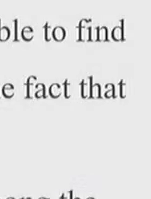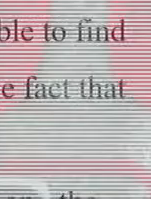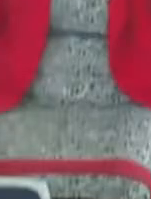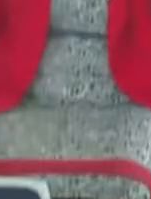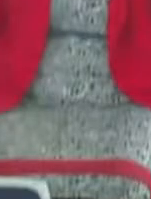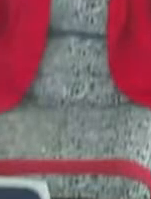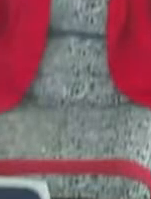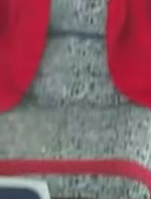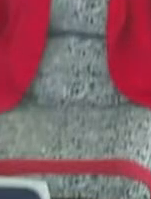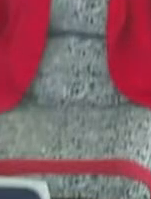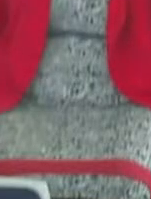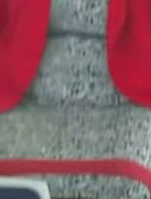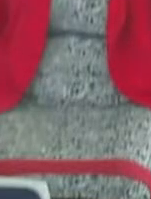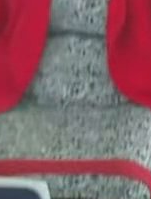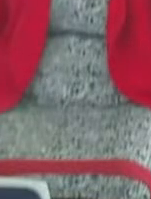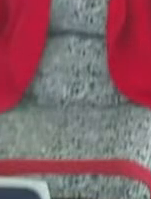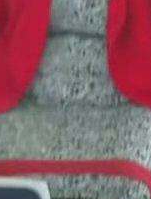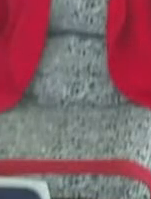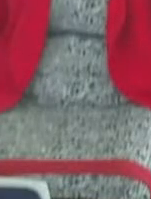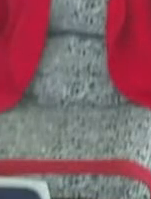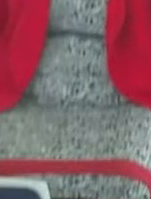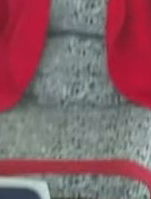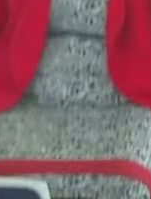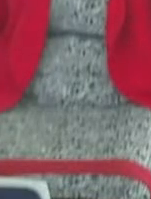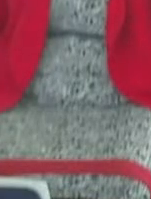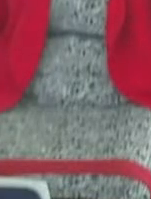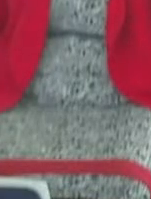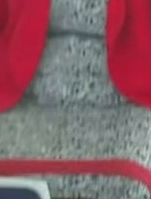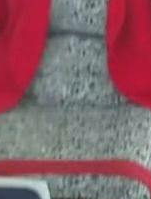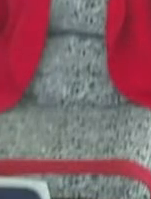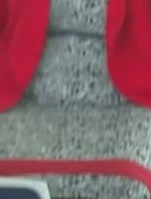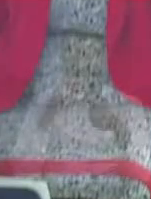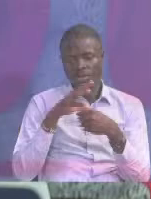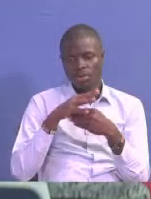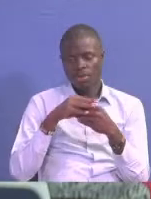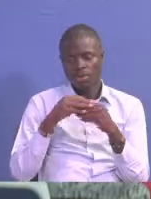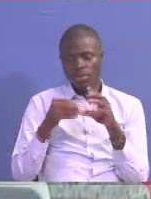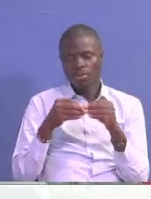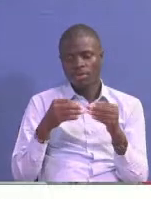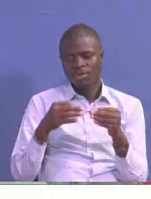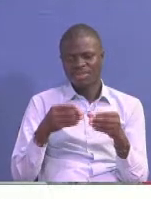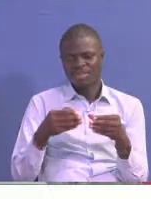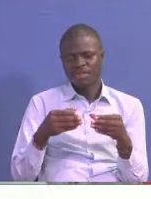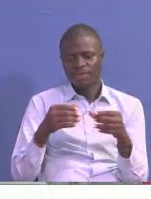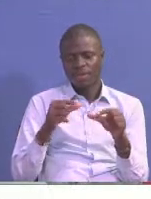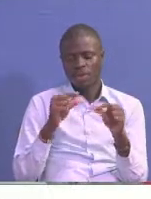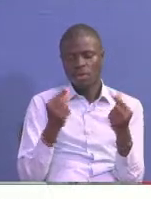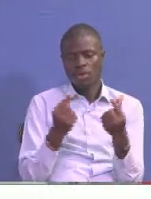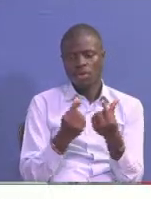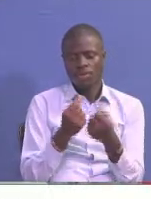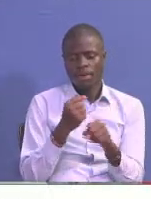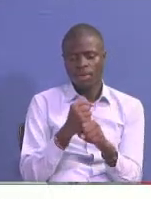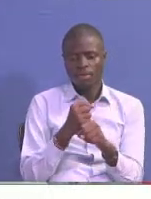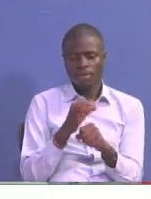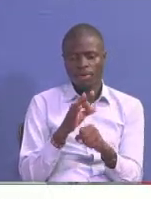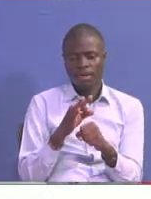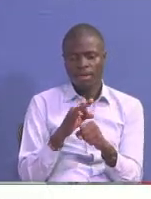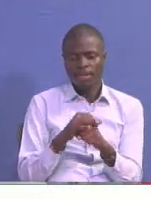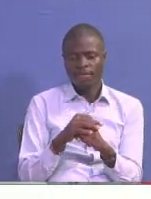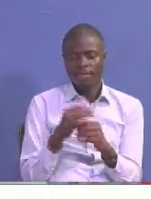100 global innovators and strong producers of globally competitive brands.